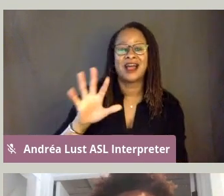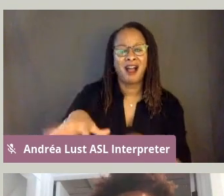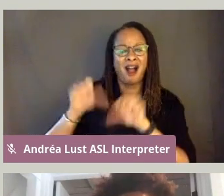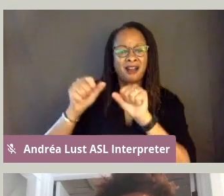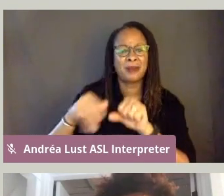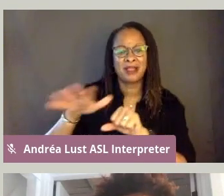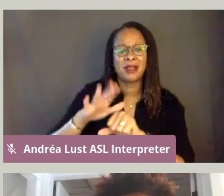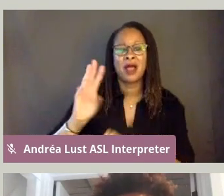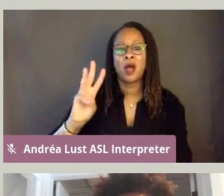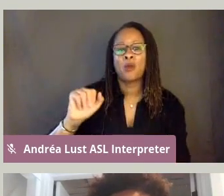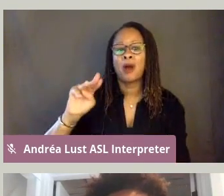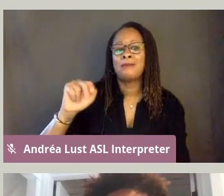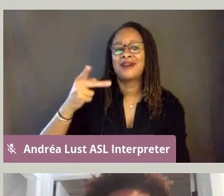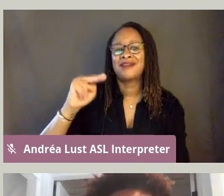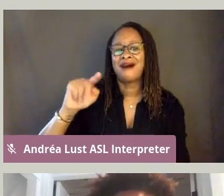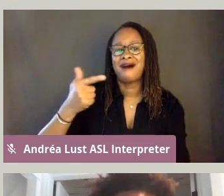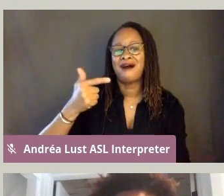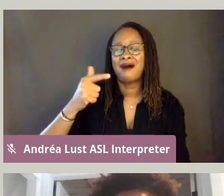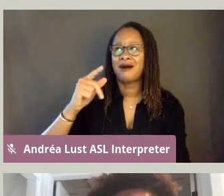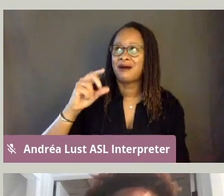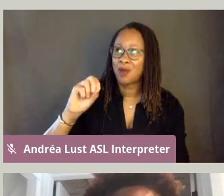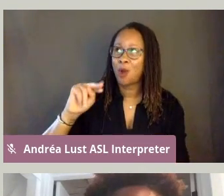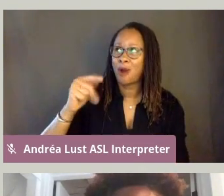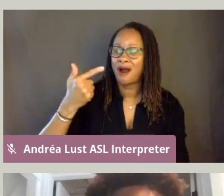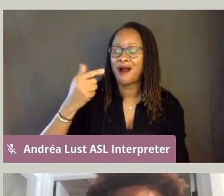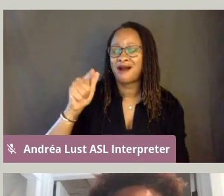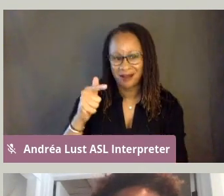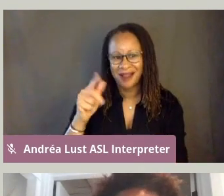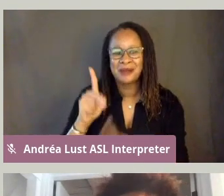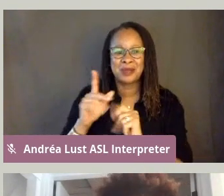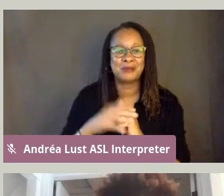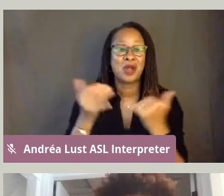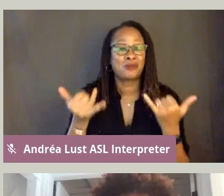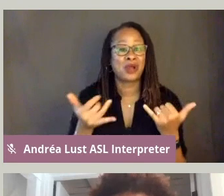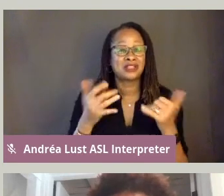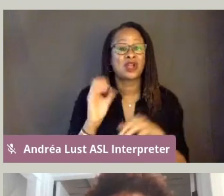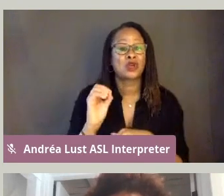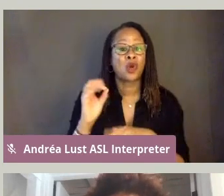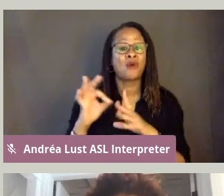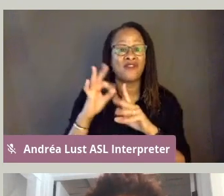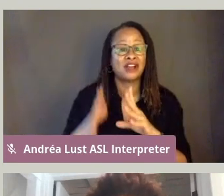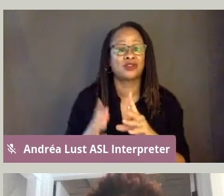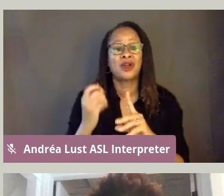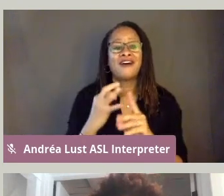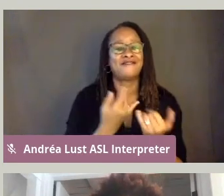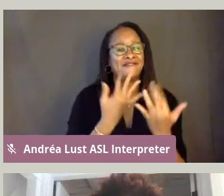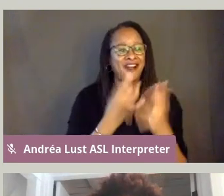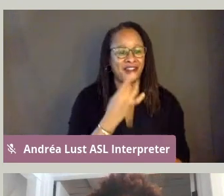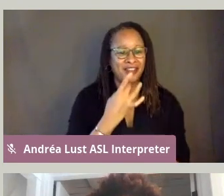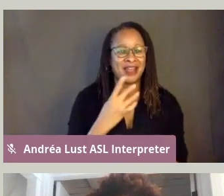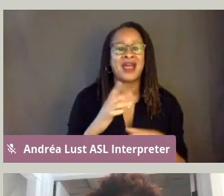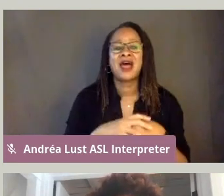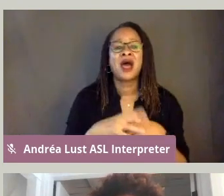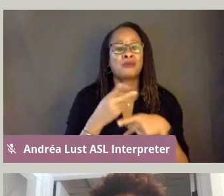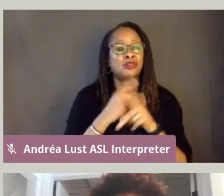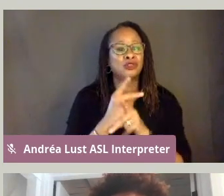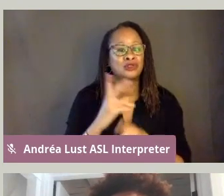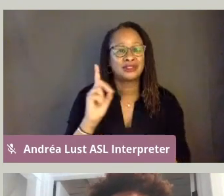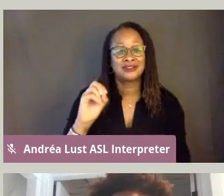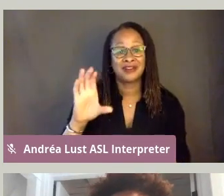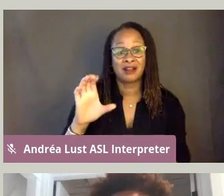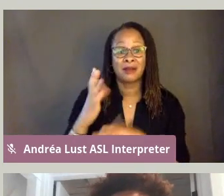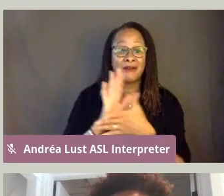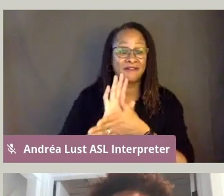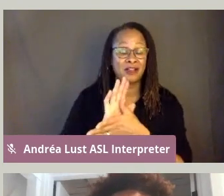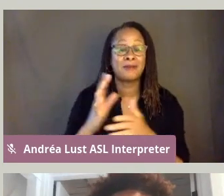the occupied lands of the Wampanoag people. I am the president and co-founder of Firelight, which both produces documentary films and